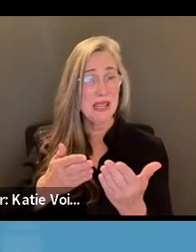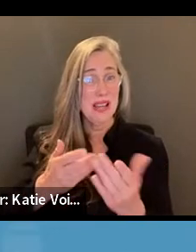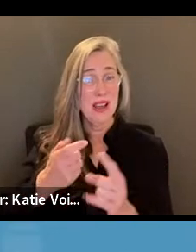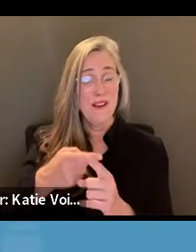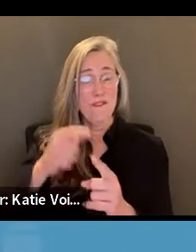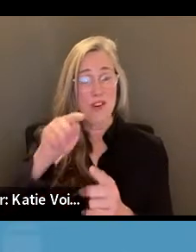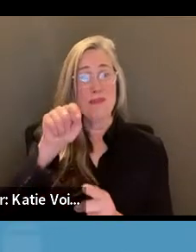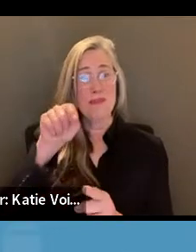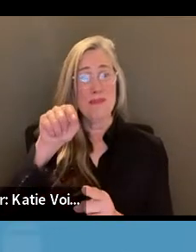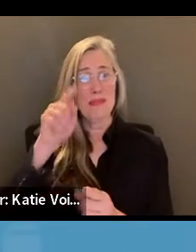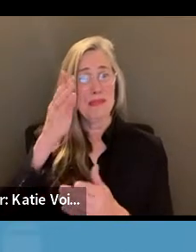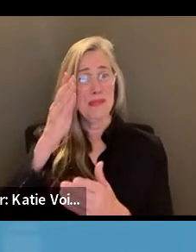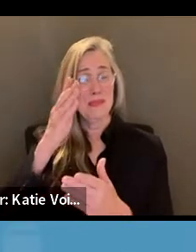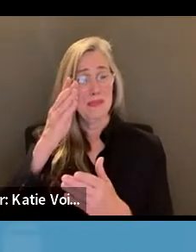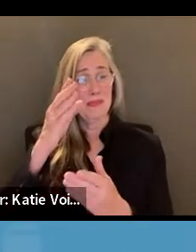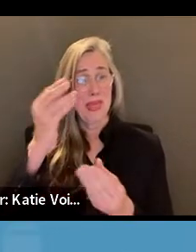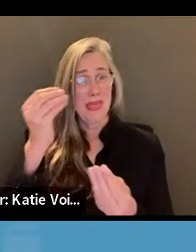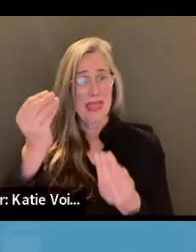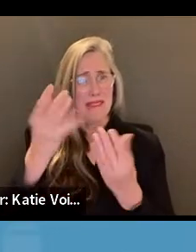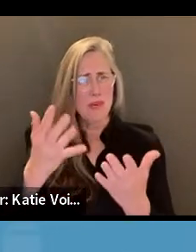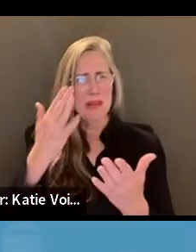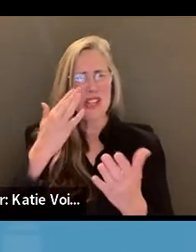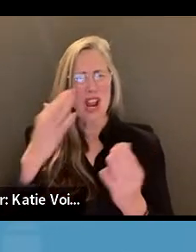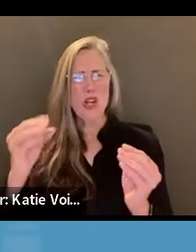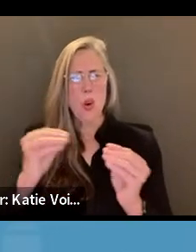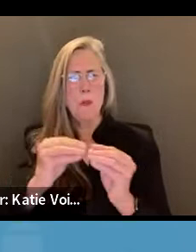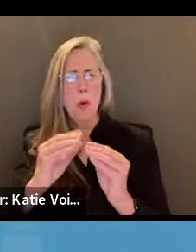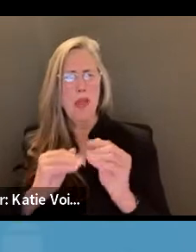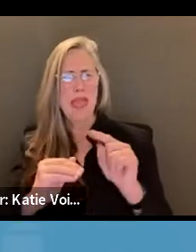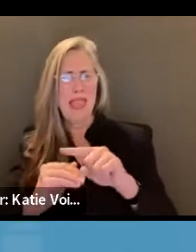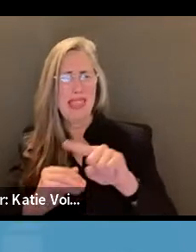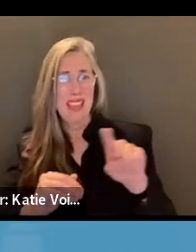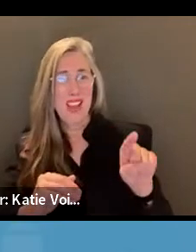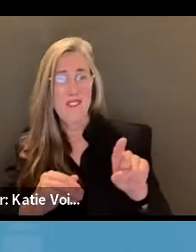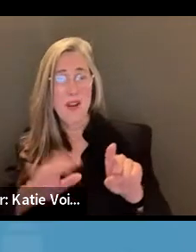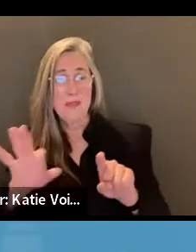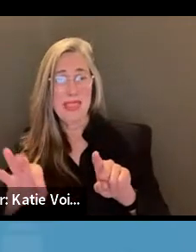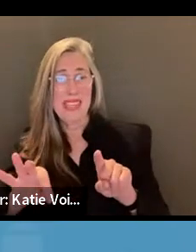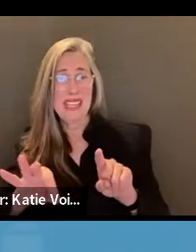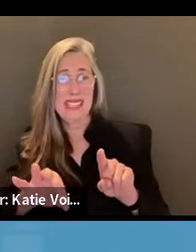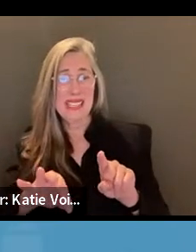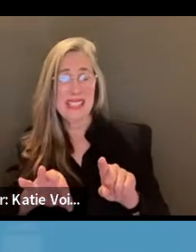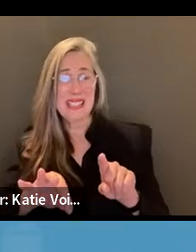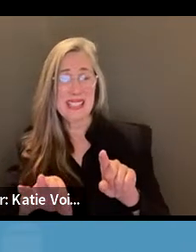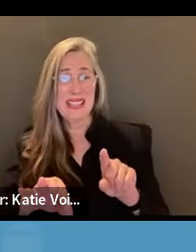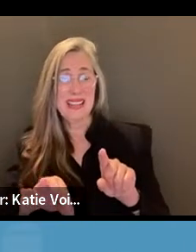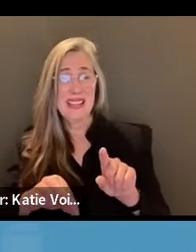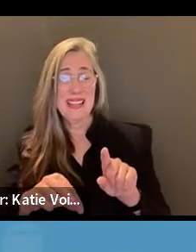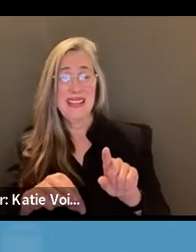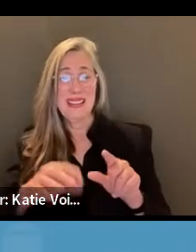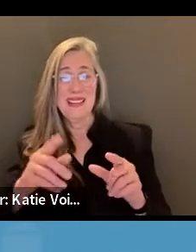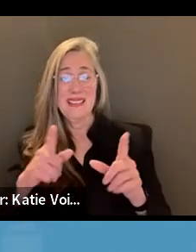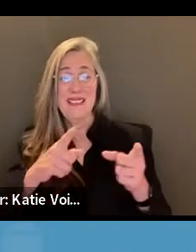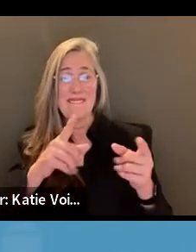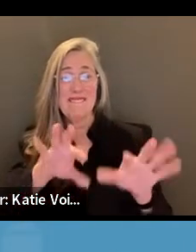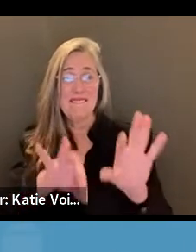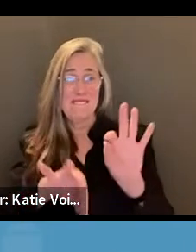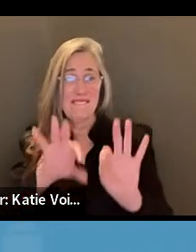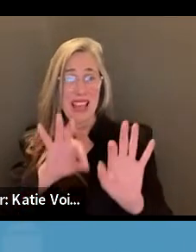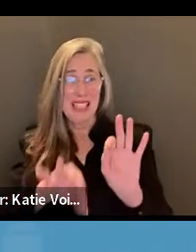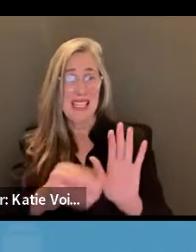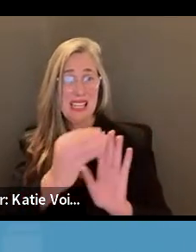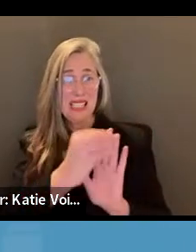that there's more information than this, but basically these findings? Yes, they will be. Okay.